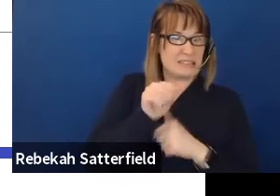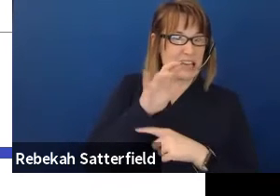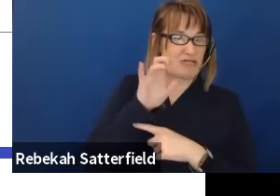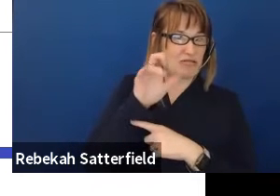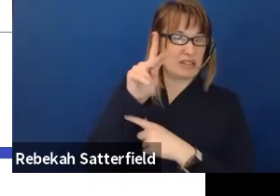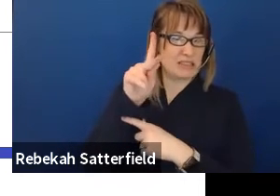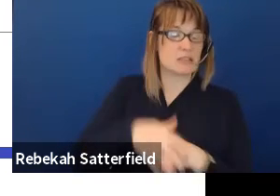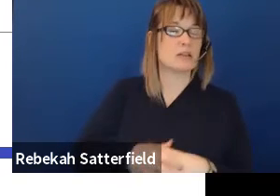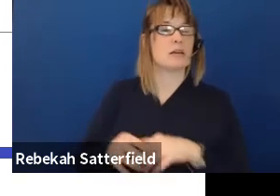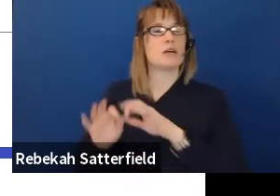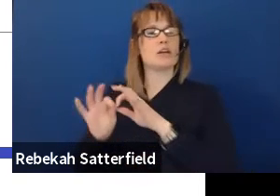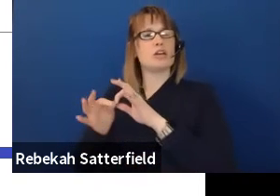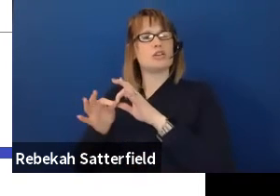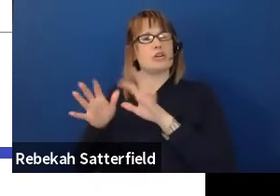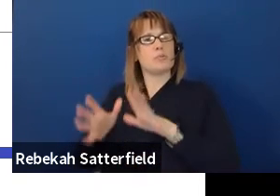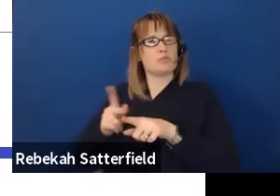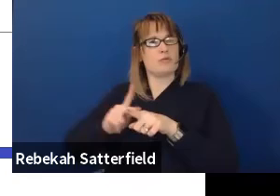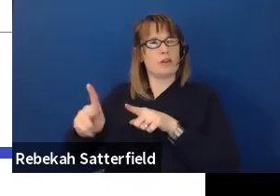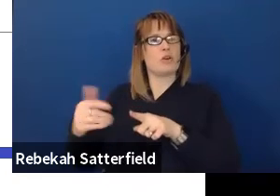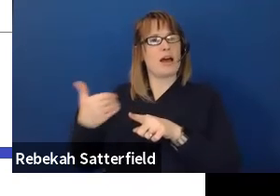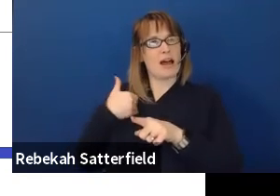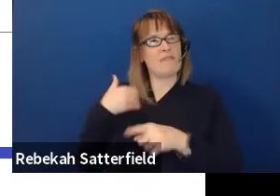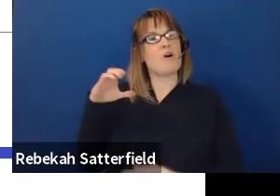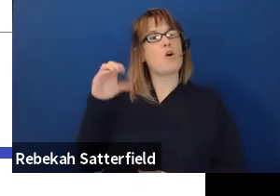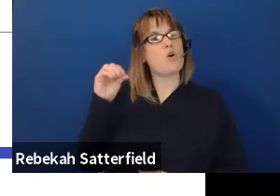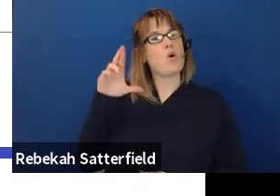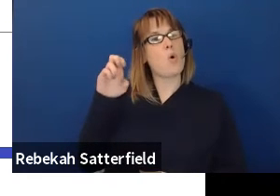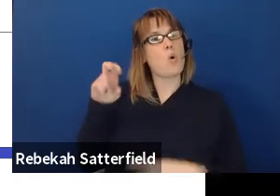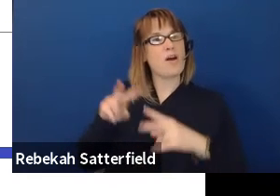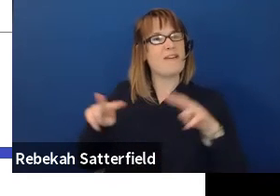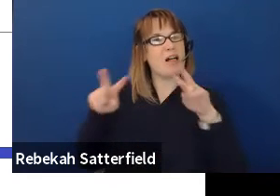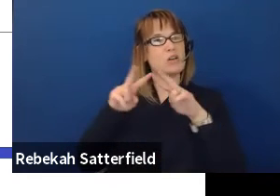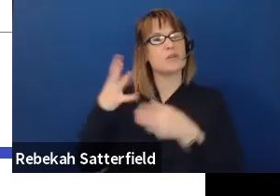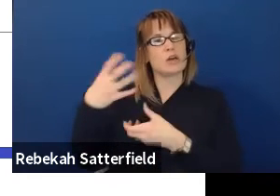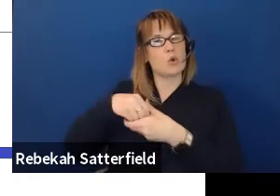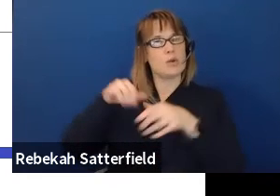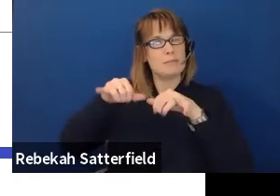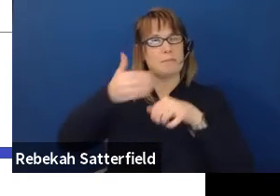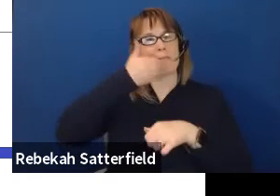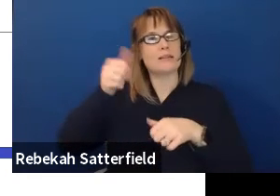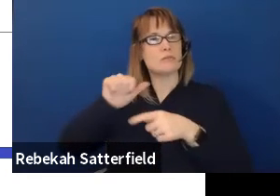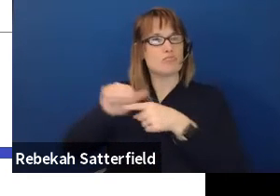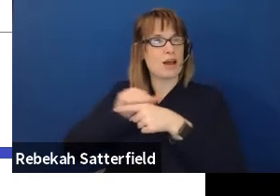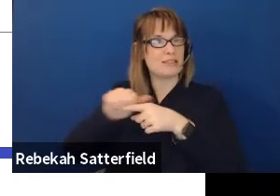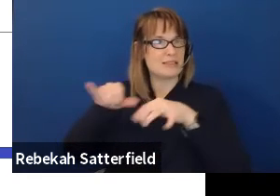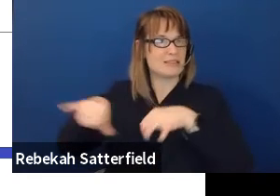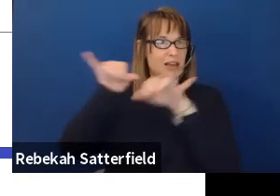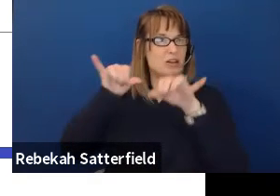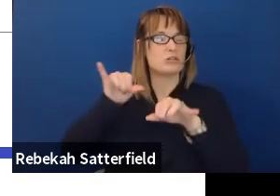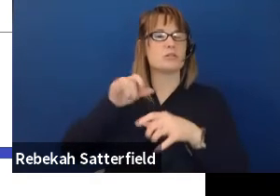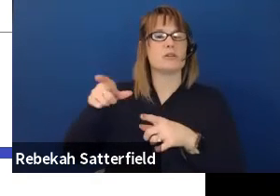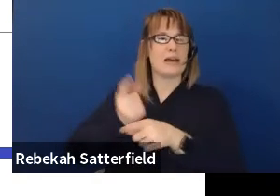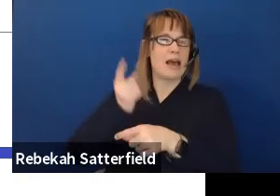Interpreters abide by a set of core values that includes standards of practice, such as